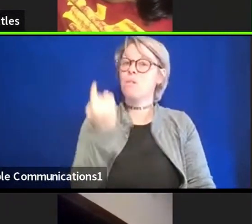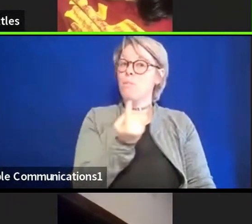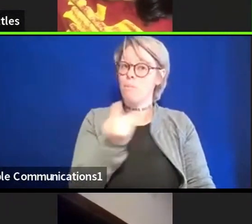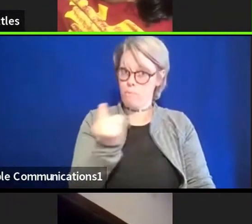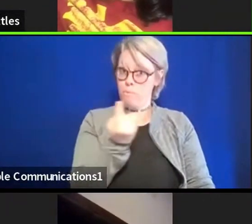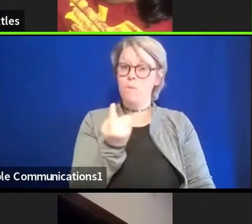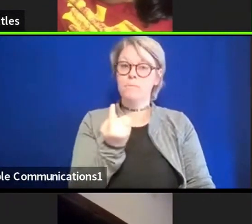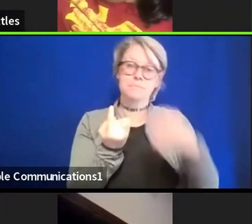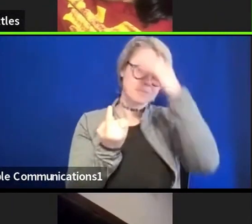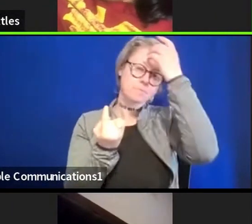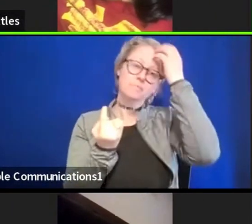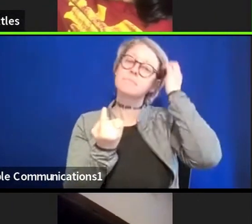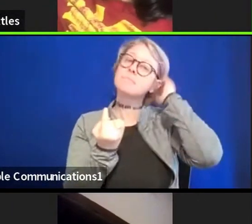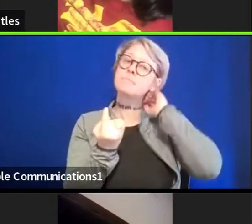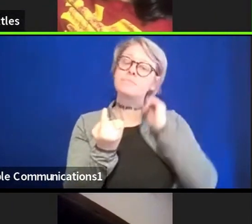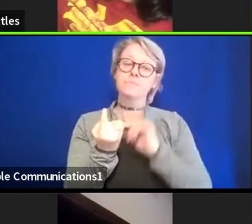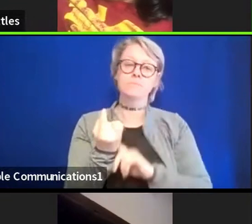but there was one time,